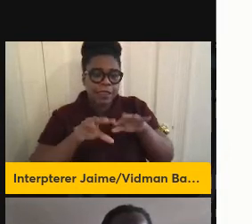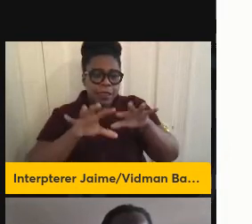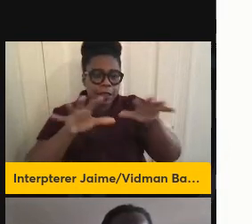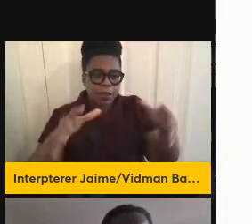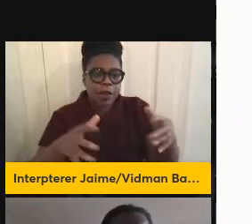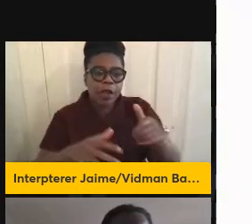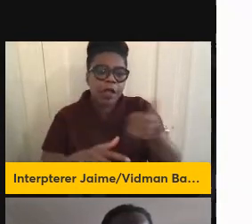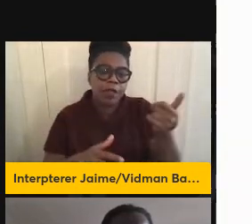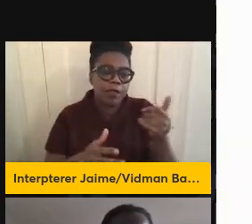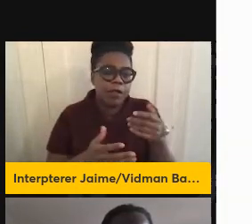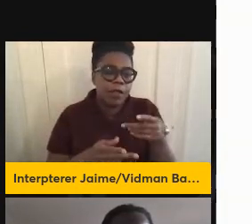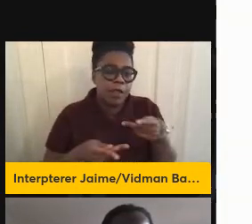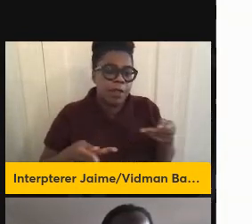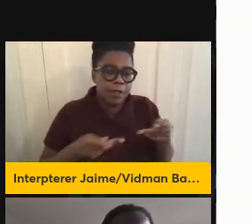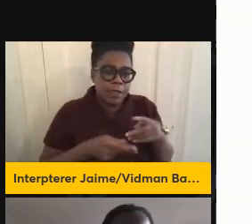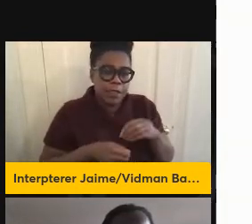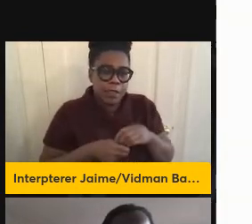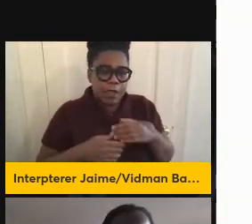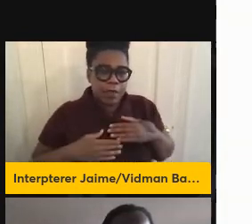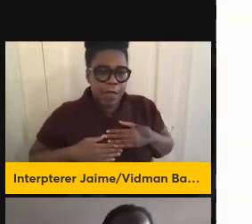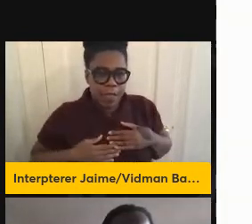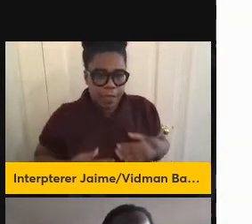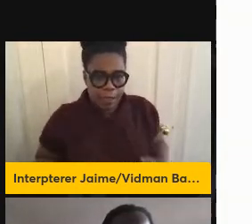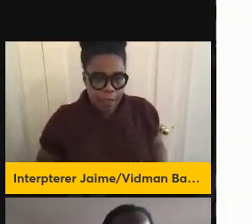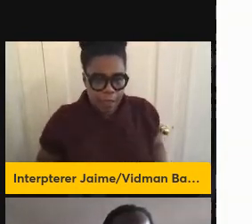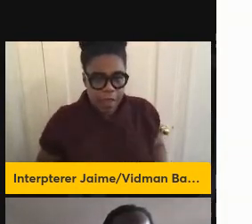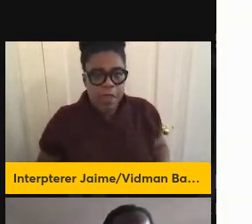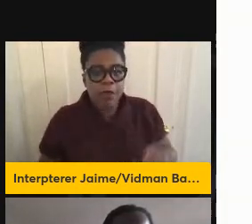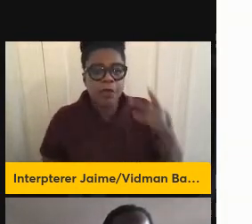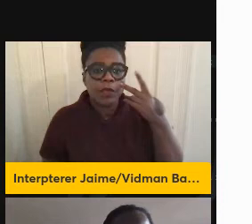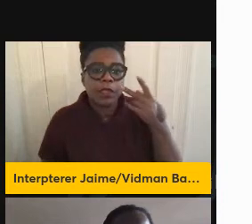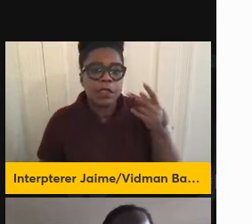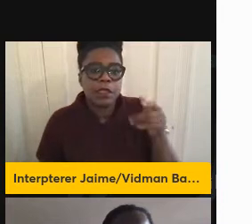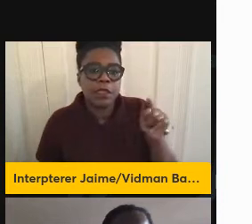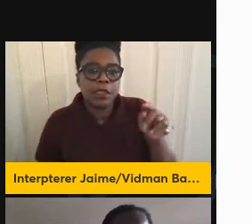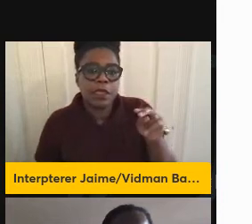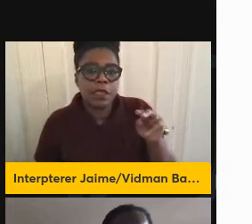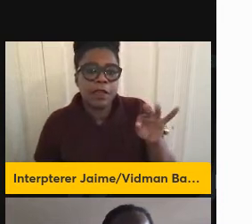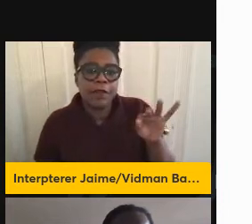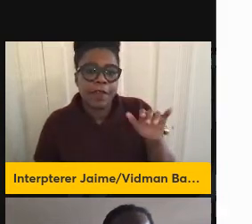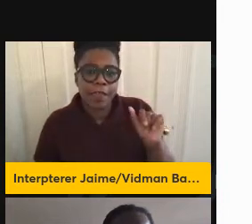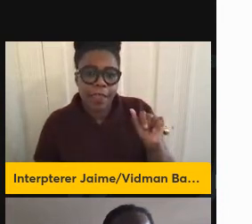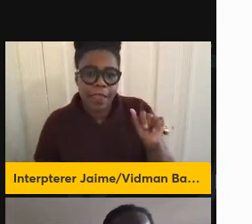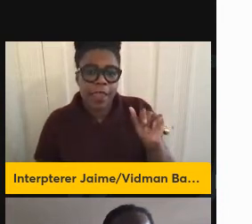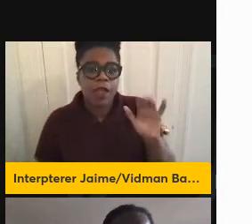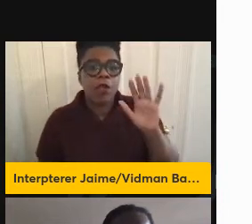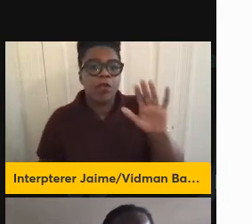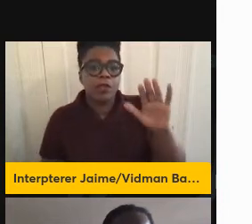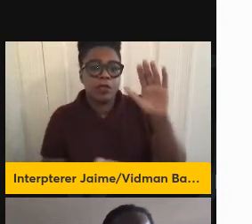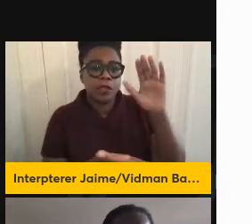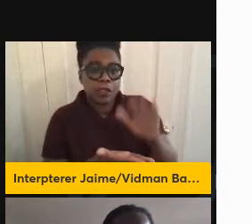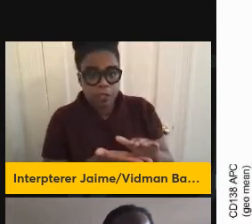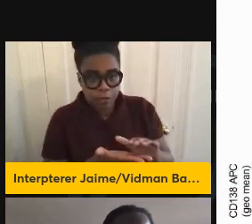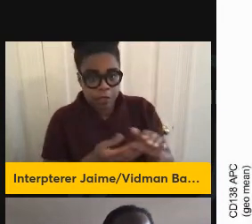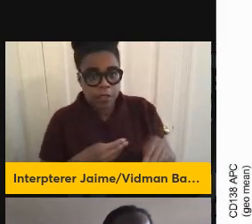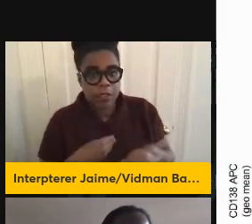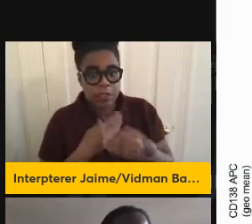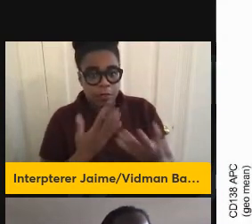locations in the body. So we wanted to see if TNF-alpha can decrease CD138 expression on